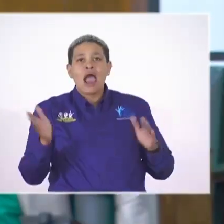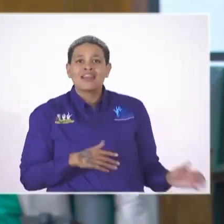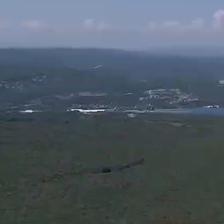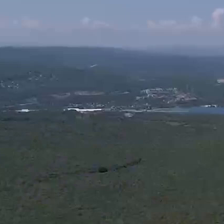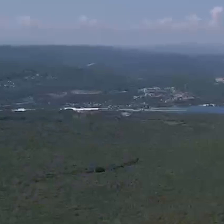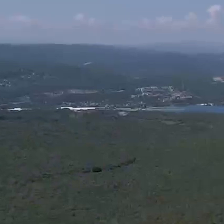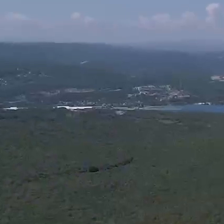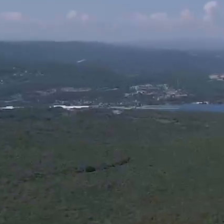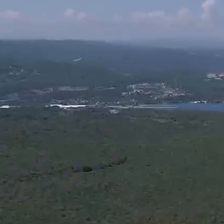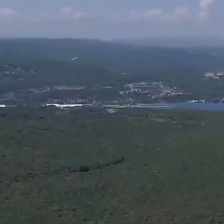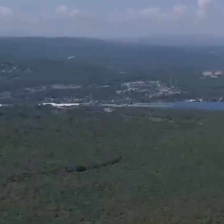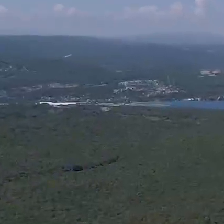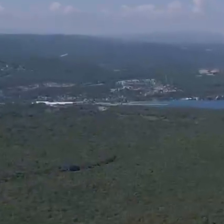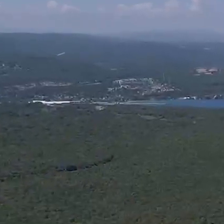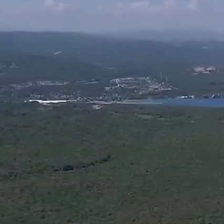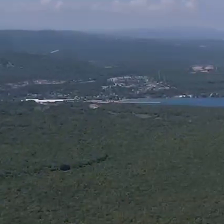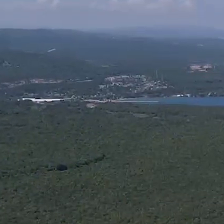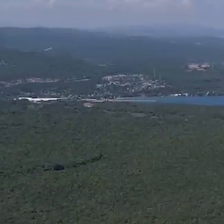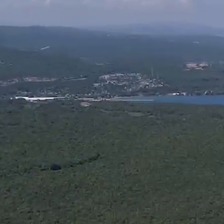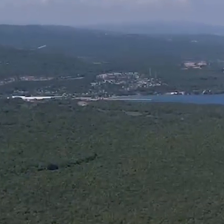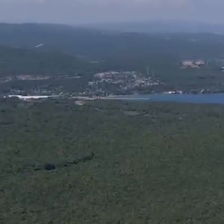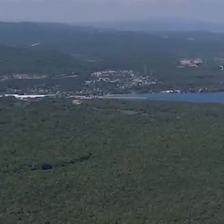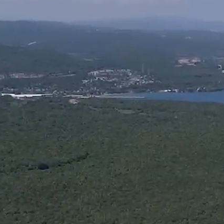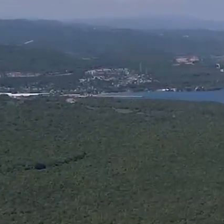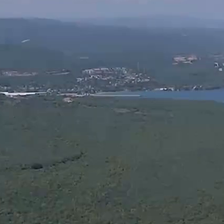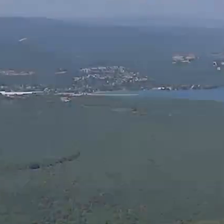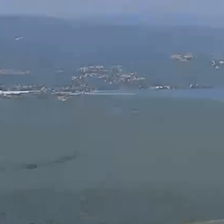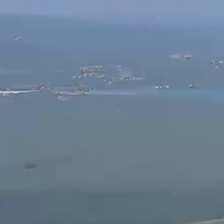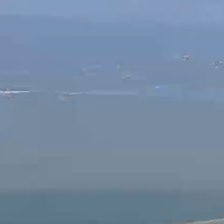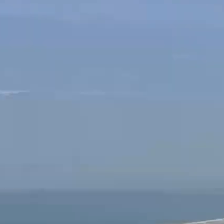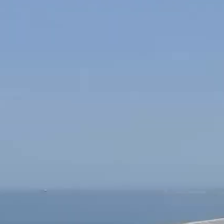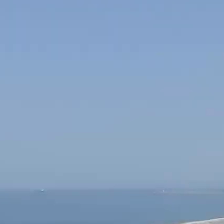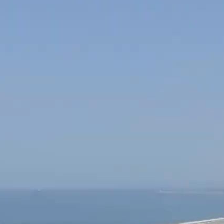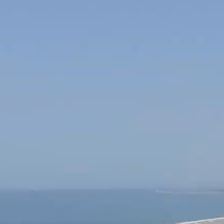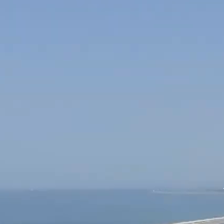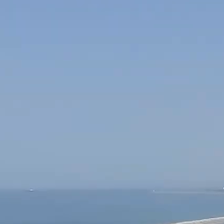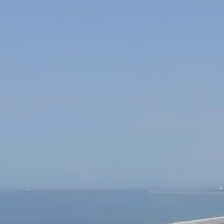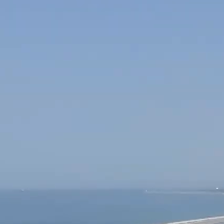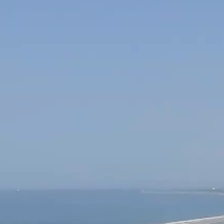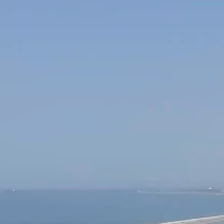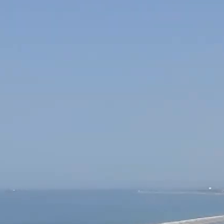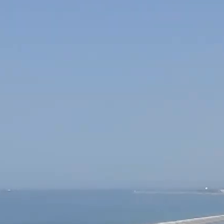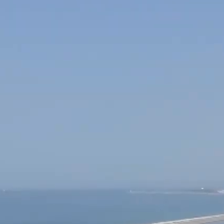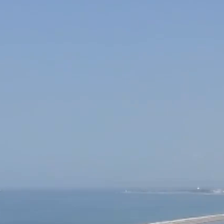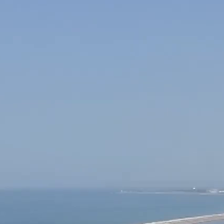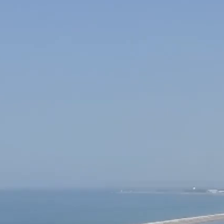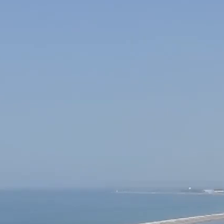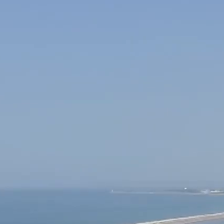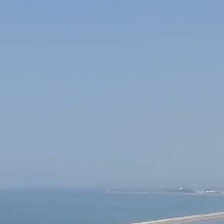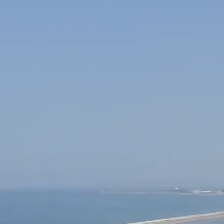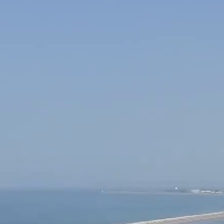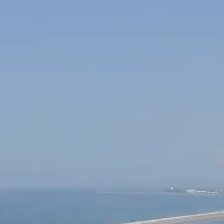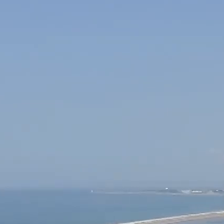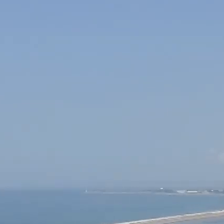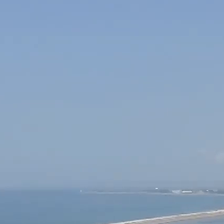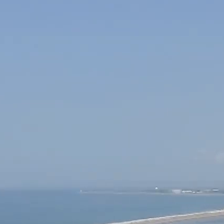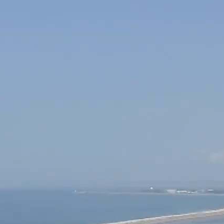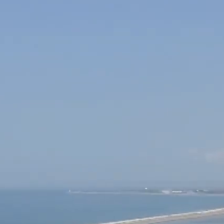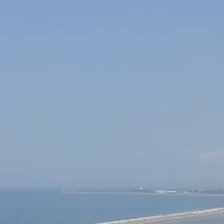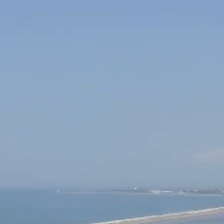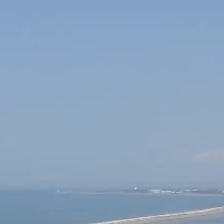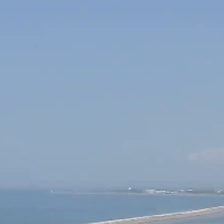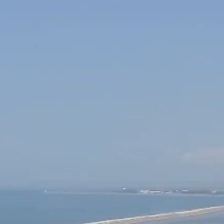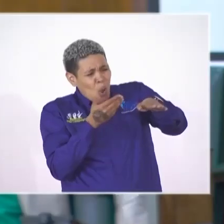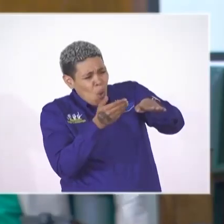drive around and you see the spatial layout of the country, you ask yourself, why was the road aligned so close to the coast?